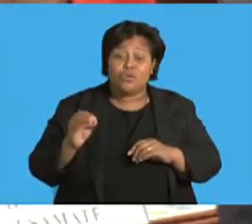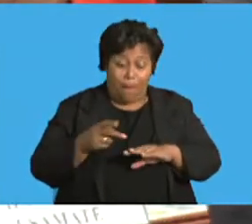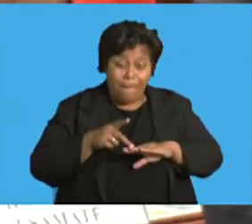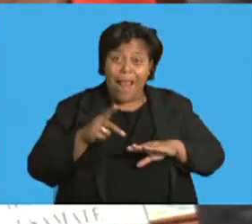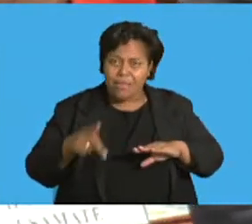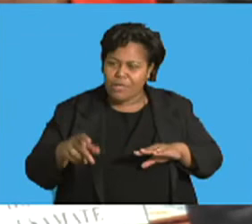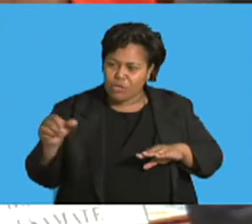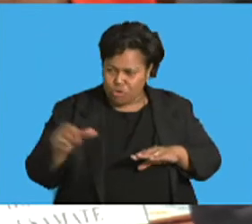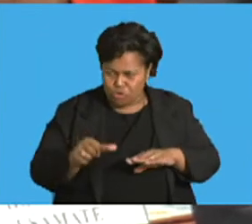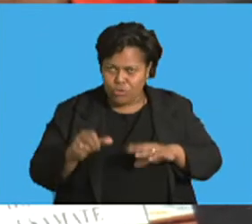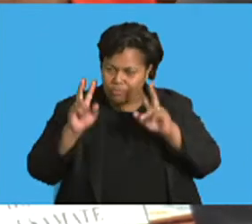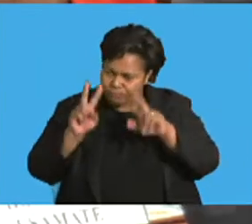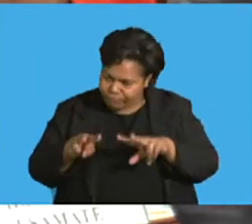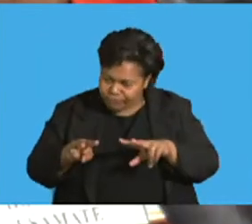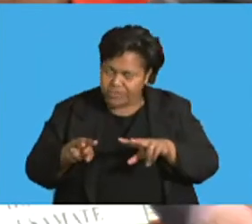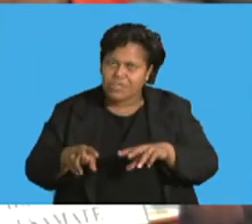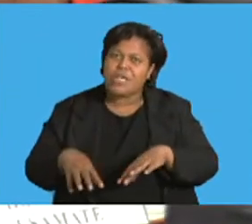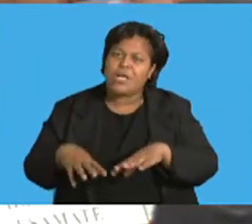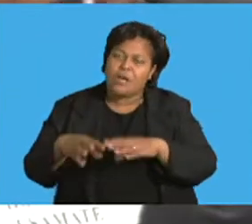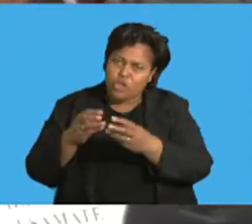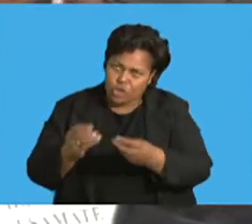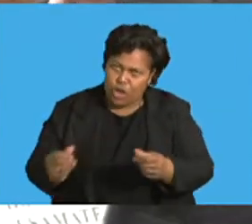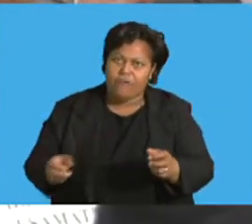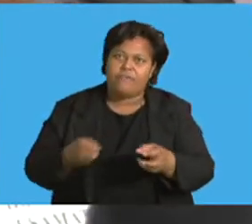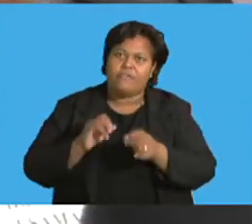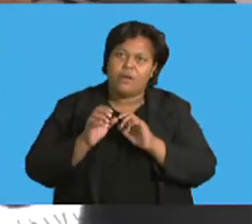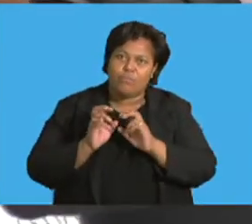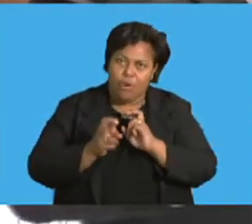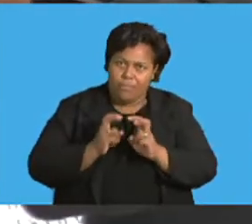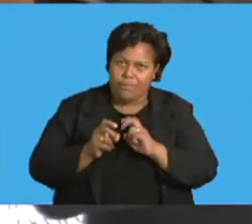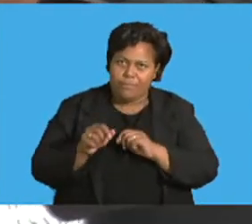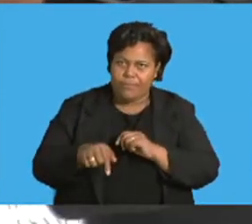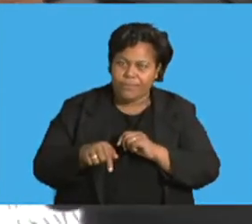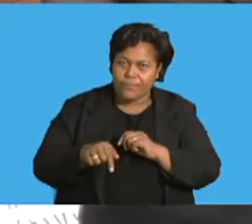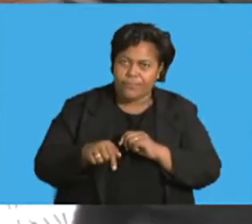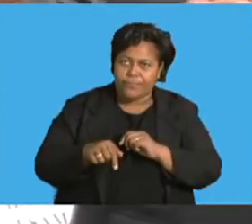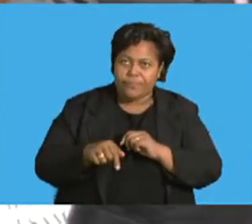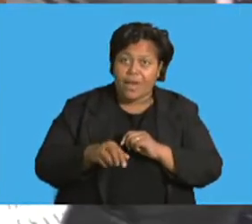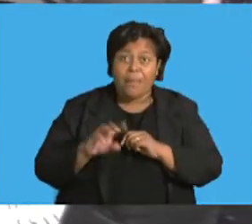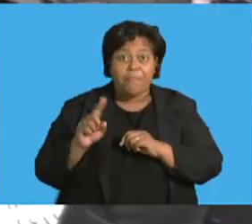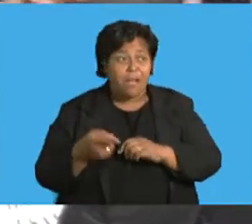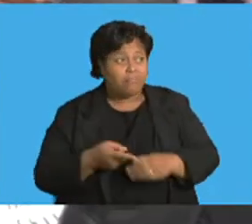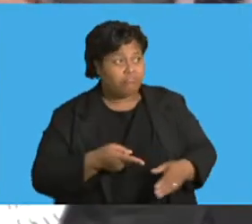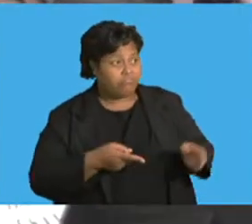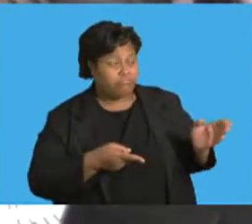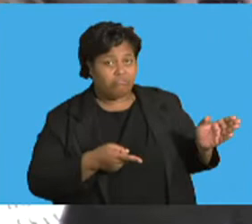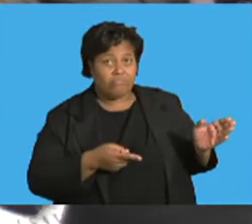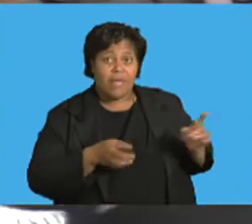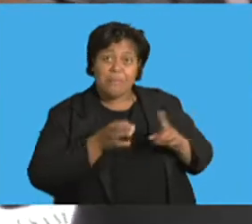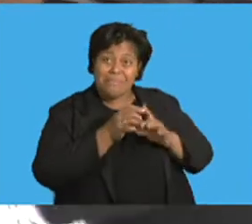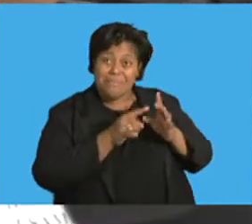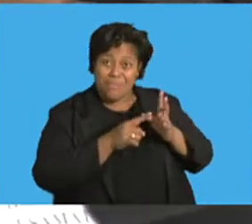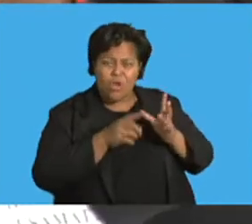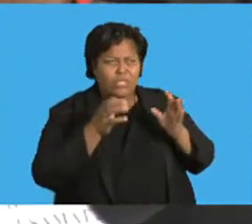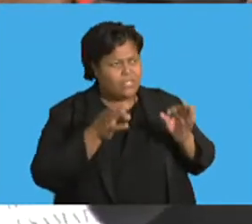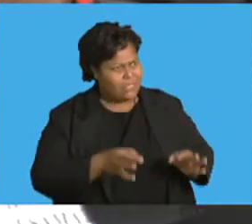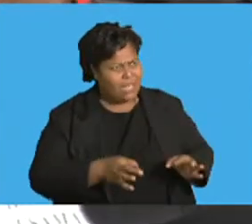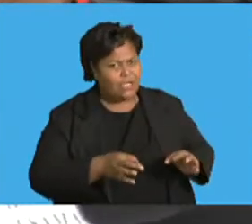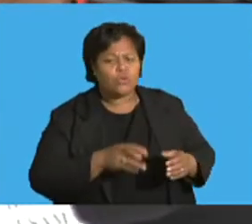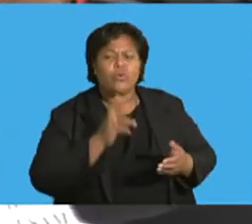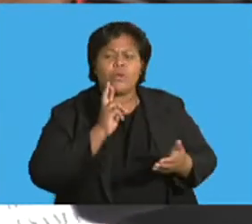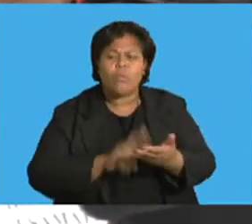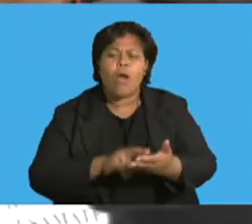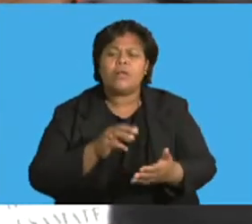and is dealing with the matter. The Honourable Tikon Duandua decided to report the matter to the police. That's a separate